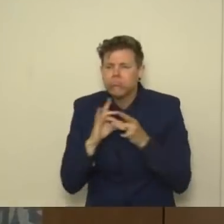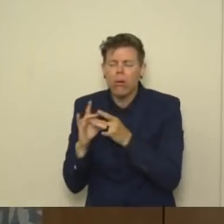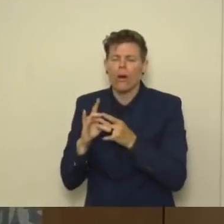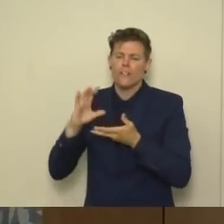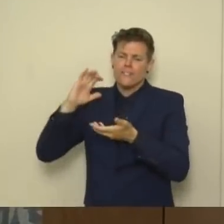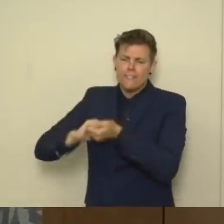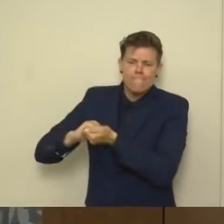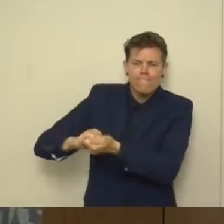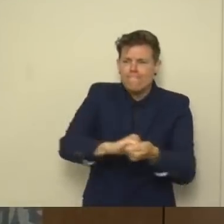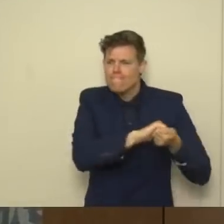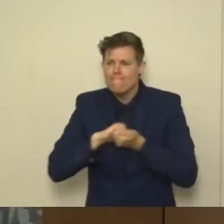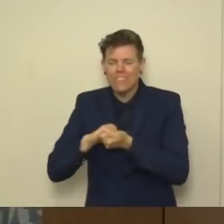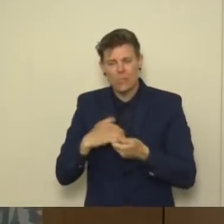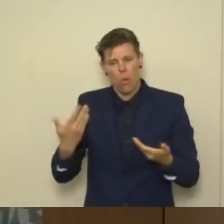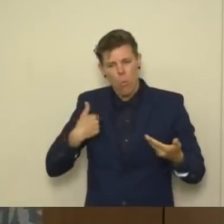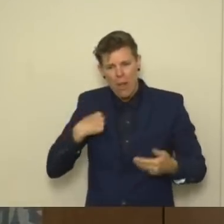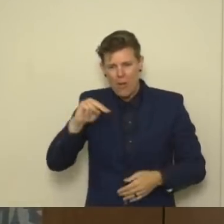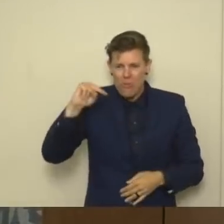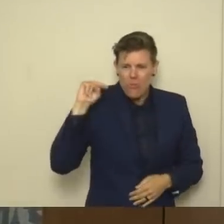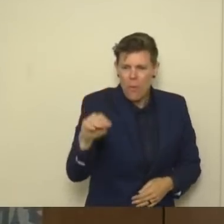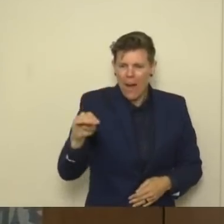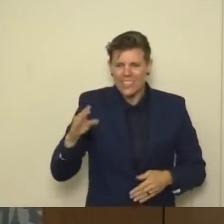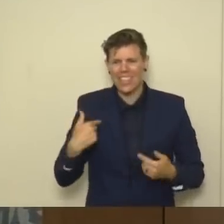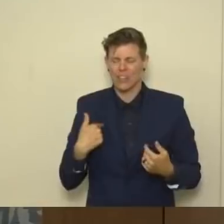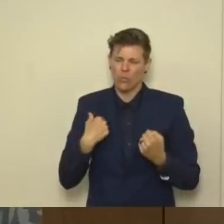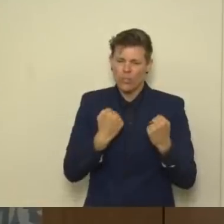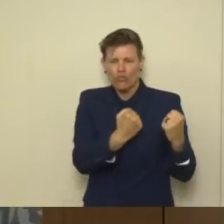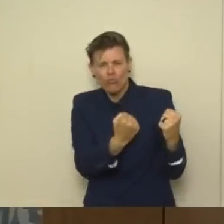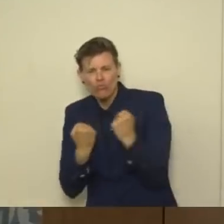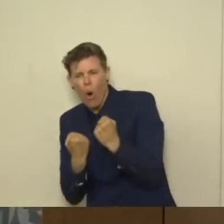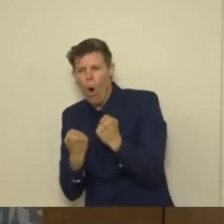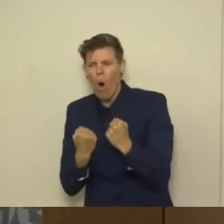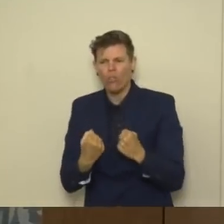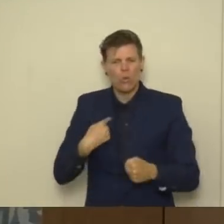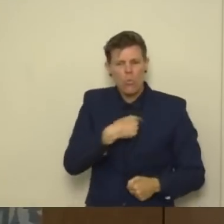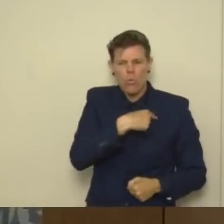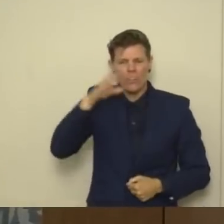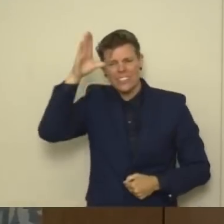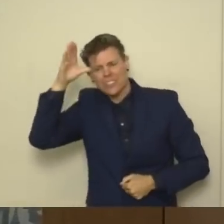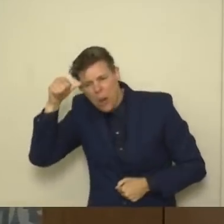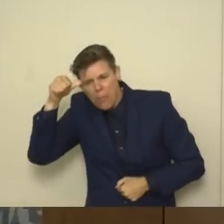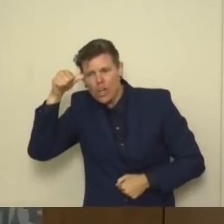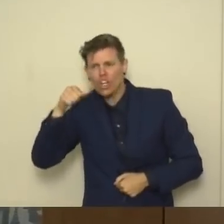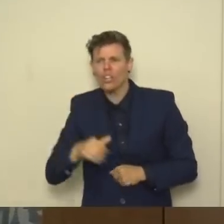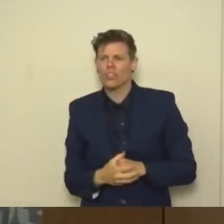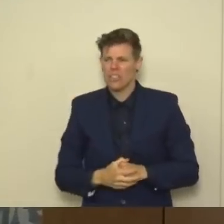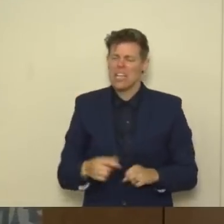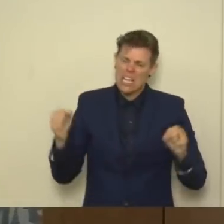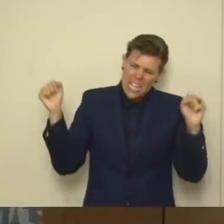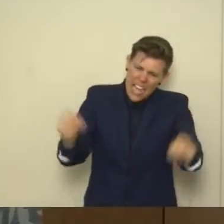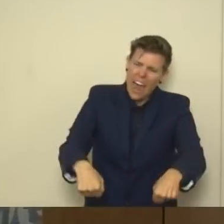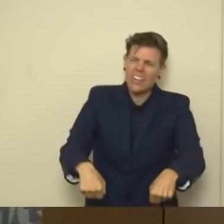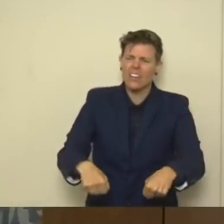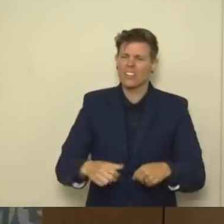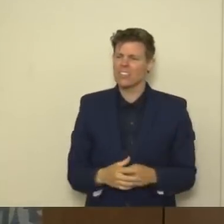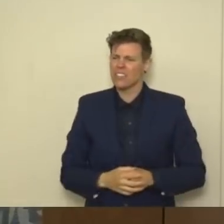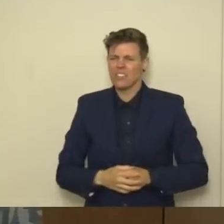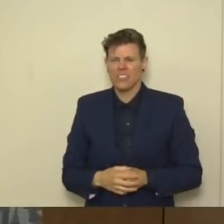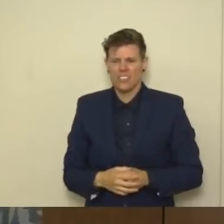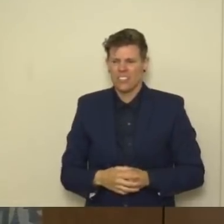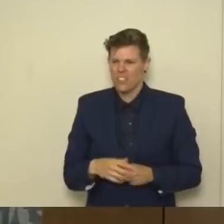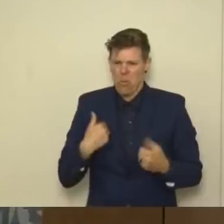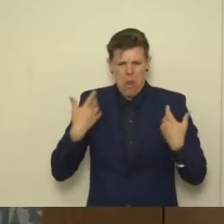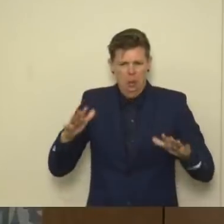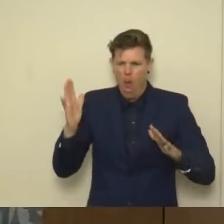strongest, smartest, most resilient people in the country. We have overcome any number of